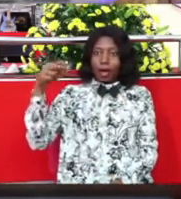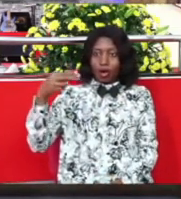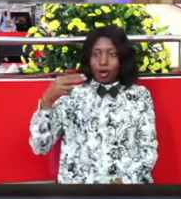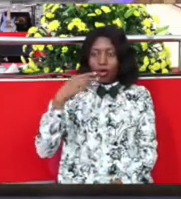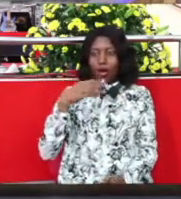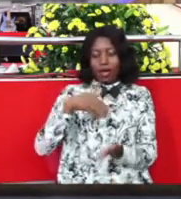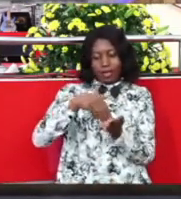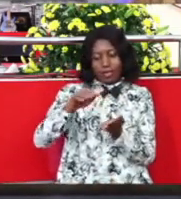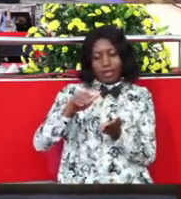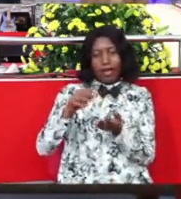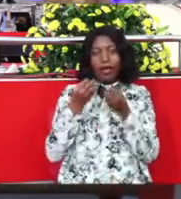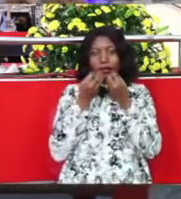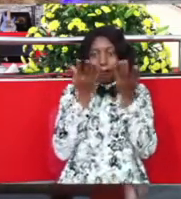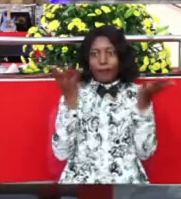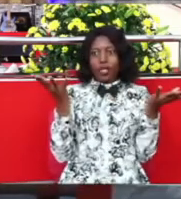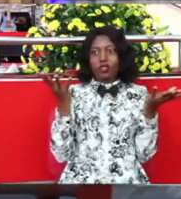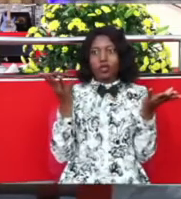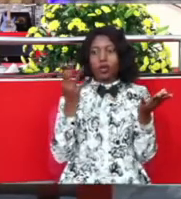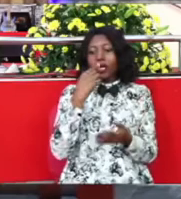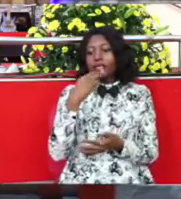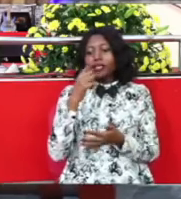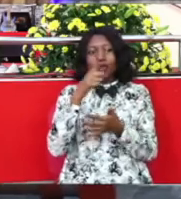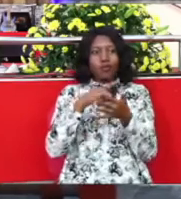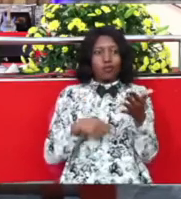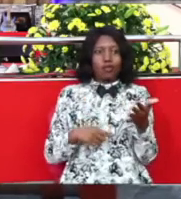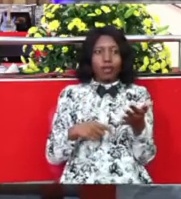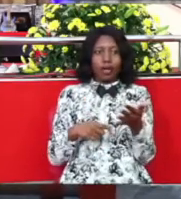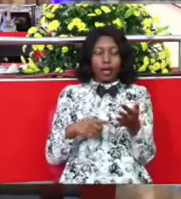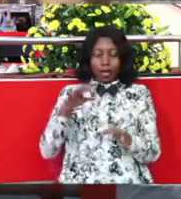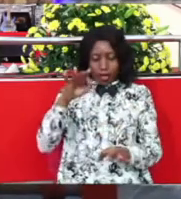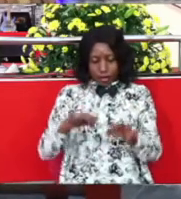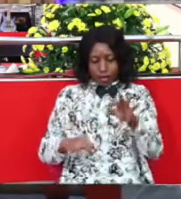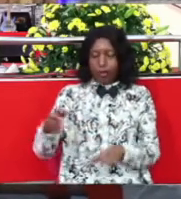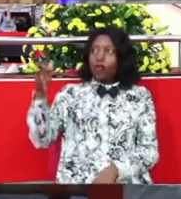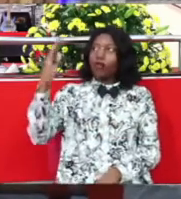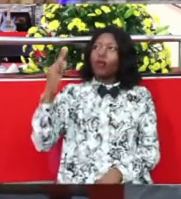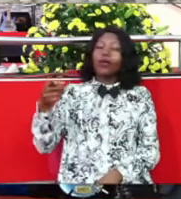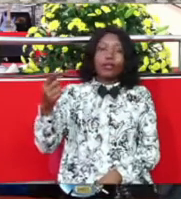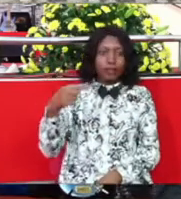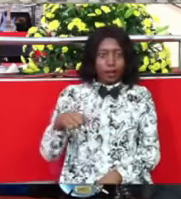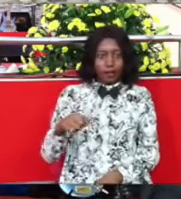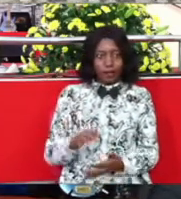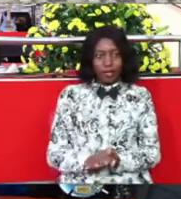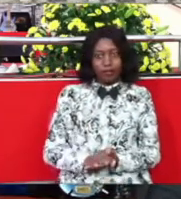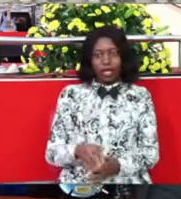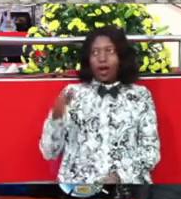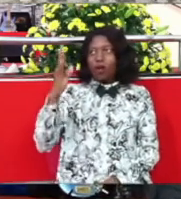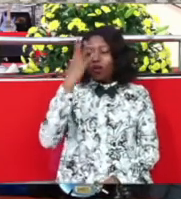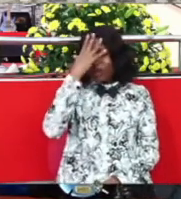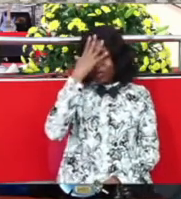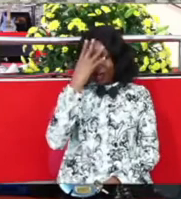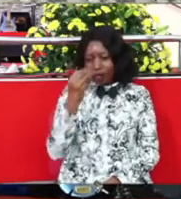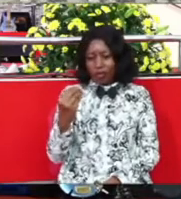guys, the wrath of God is coming. Noah akawa ametuma ujumbe akasema, hey, Mungu amekasirishwa na sisi. Come, let's fix